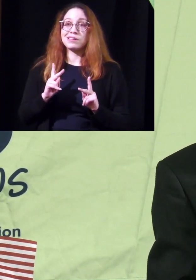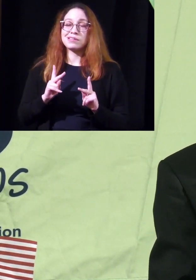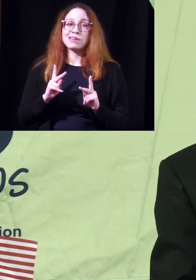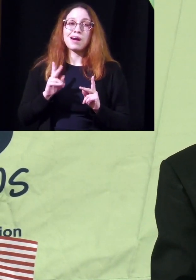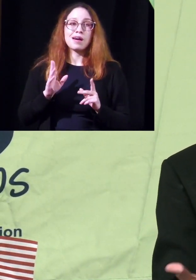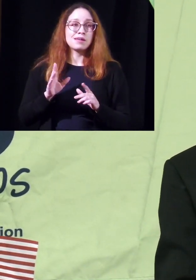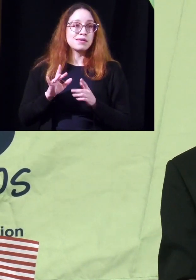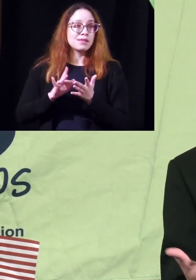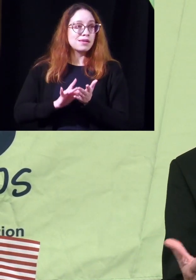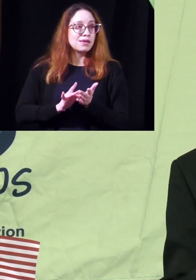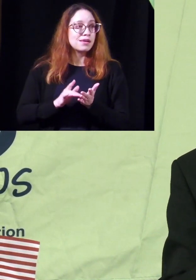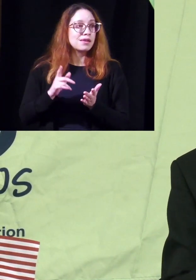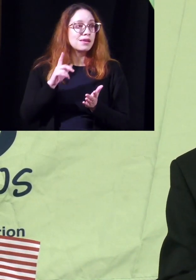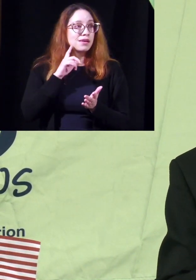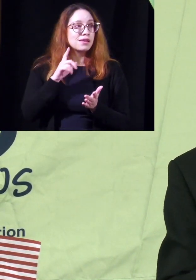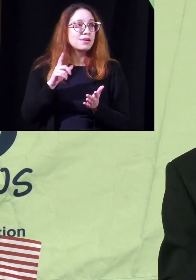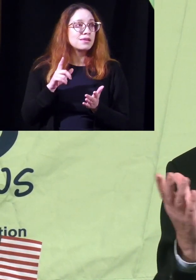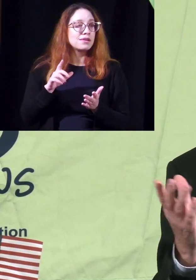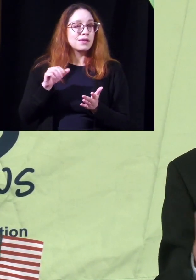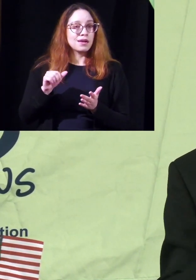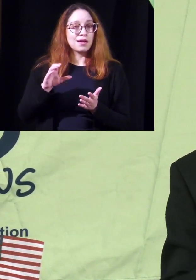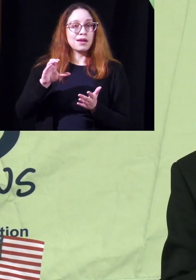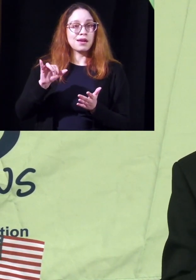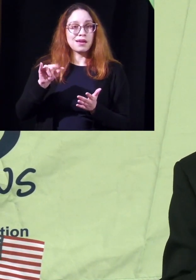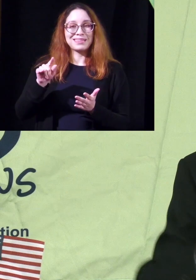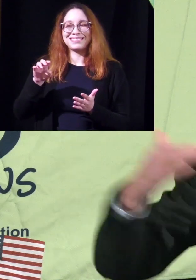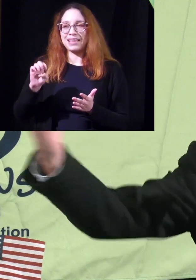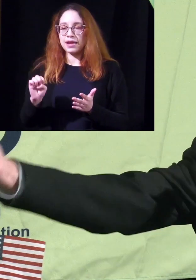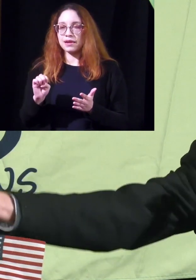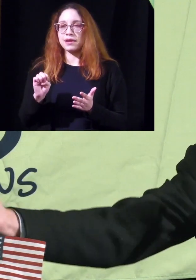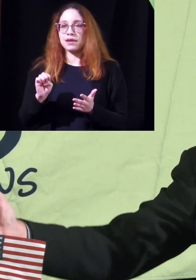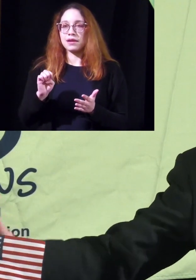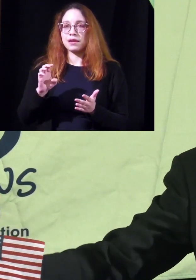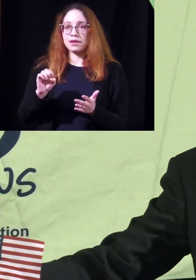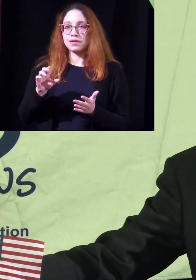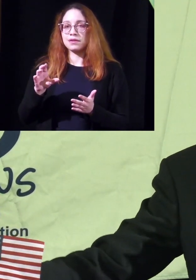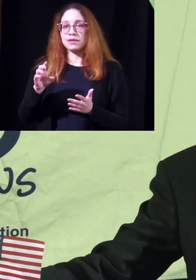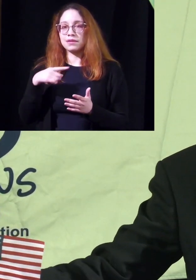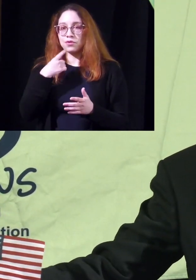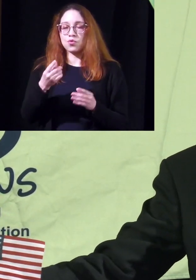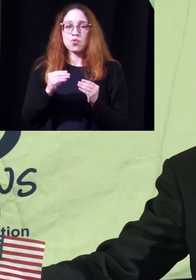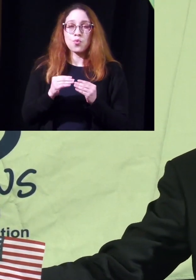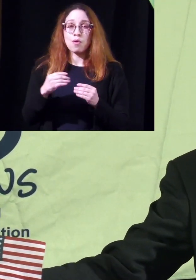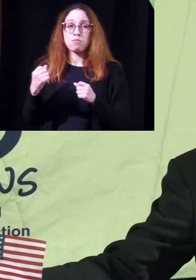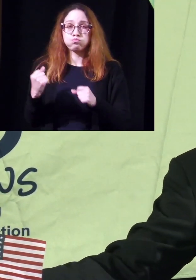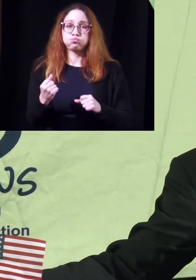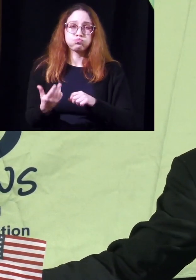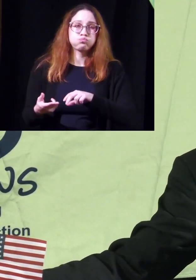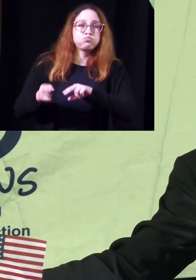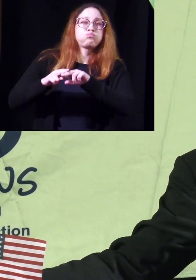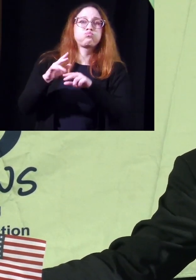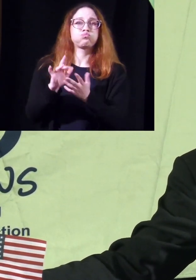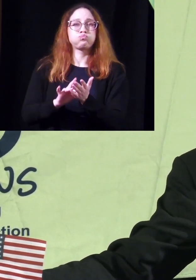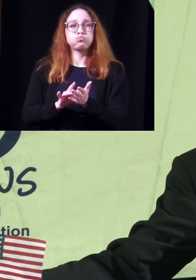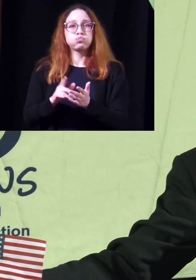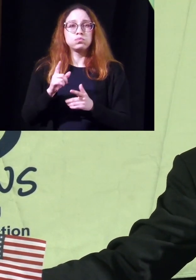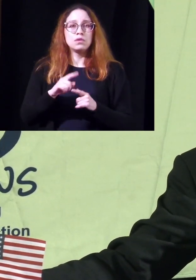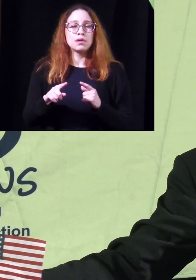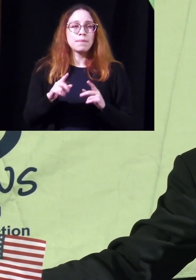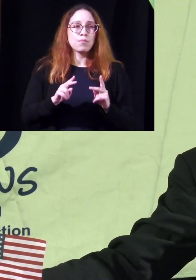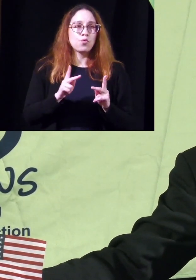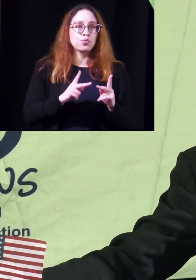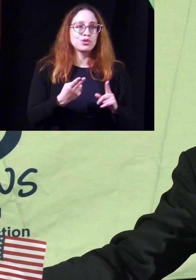drugs, like glatiramer acetate or Copaxone, as compared to someone on a more powerful drug, the people on the milder drug tended to do